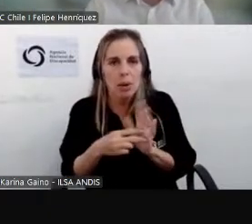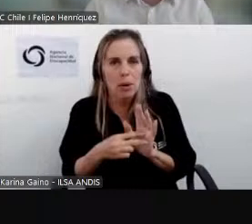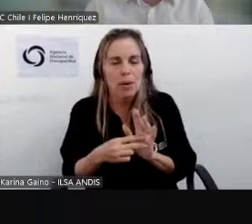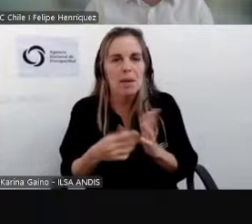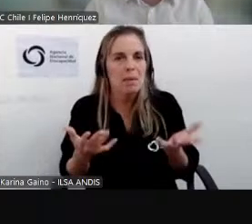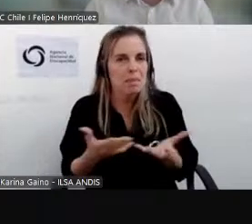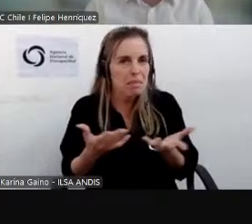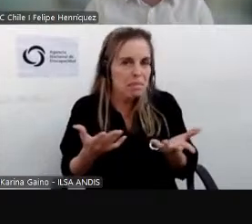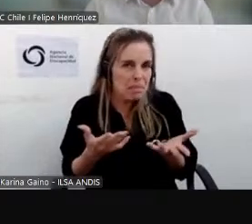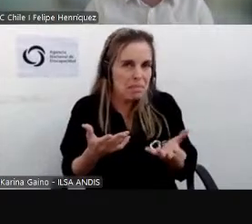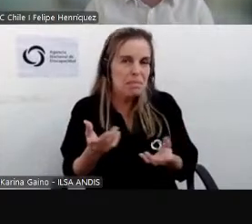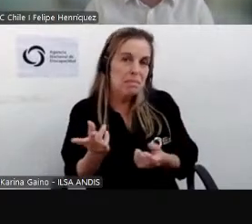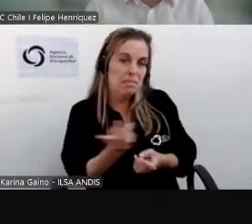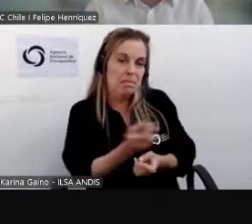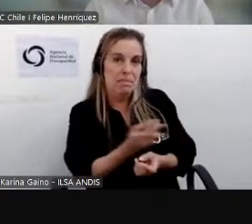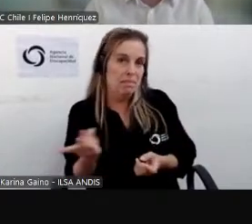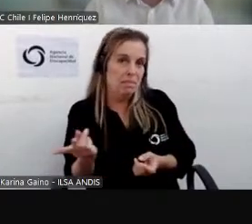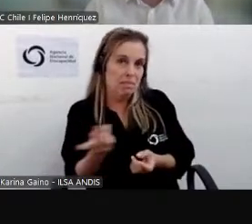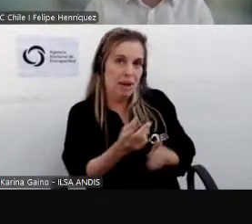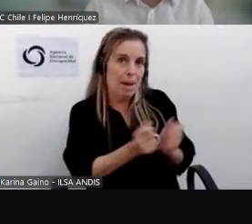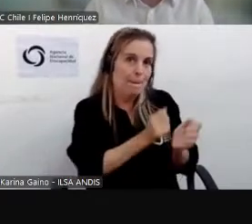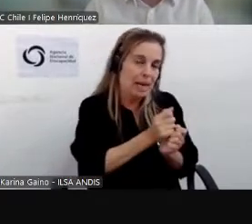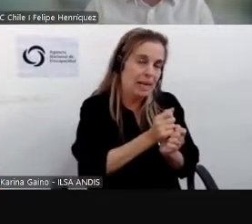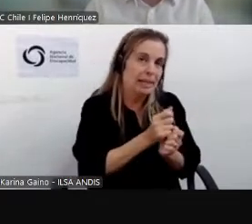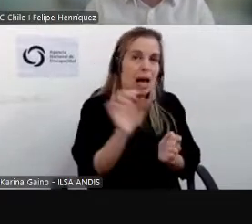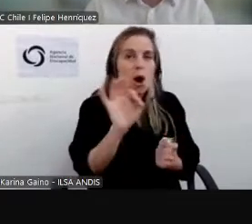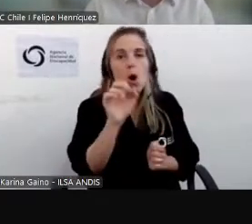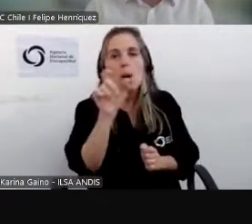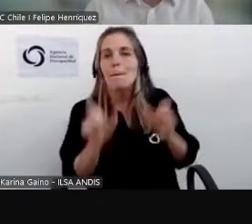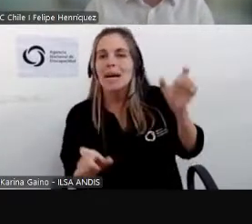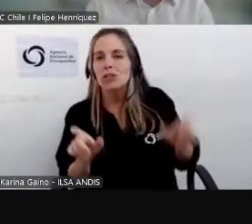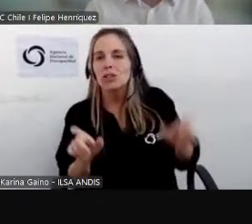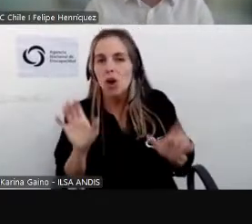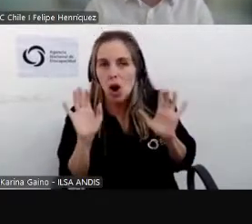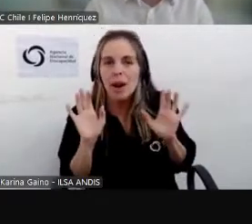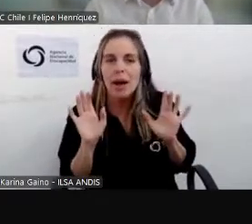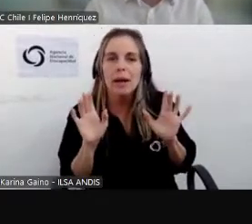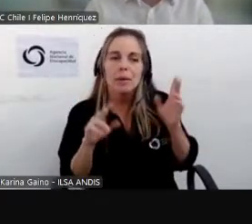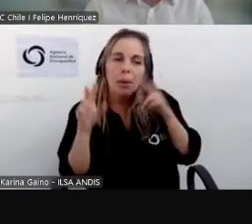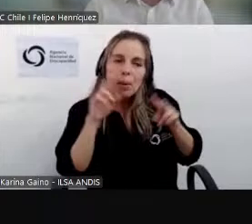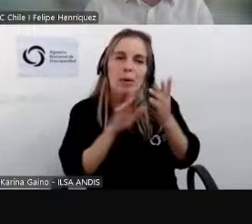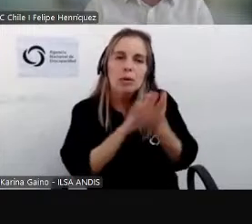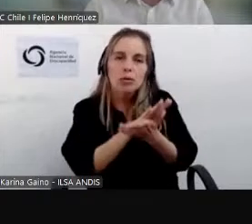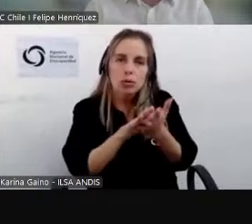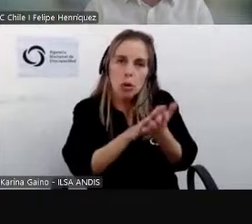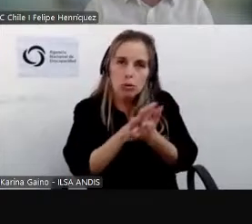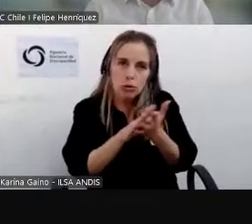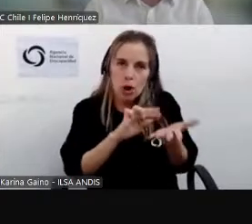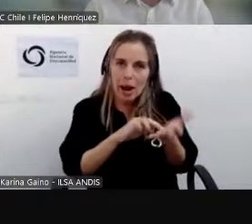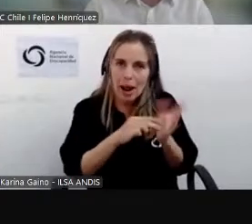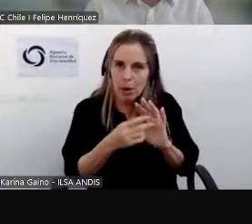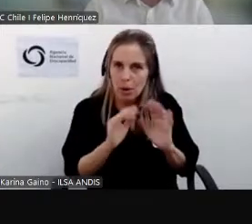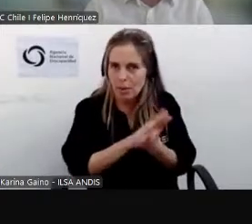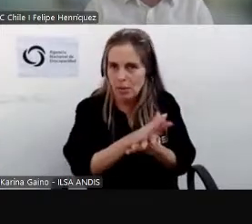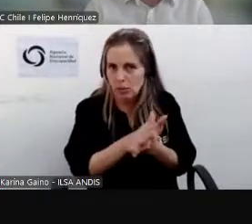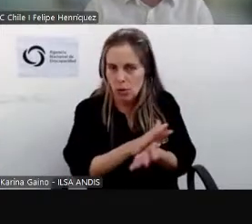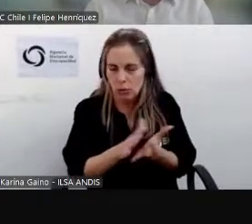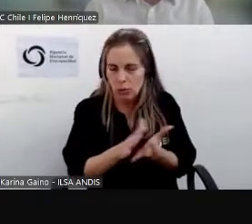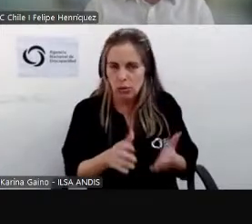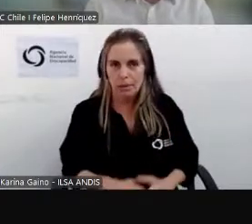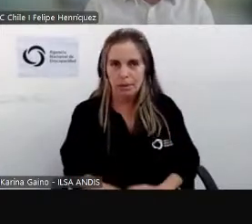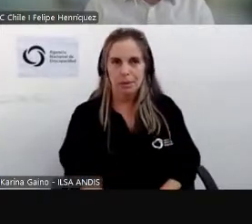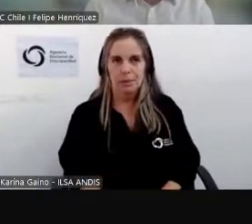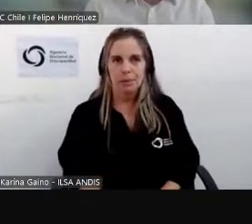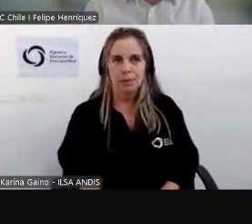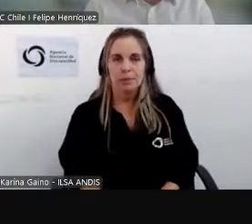informal settlement or mediation. Therefore, these parties, based on this dialogue, might find or might try to find